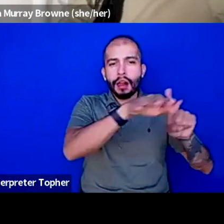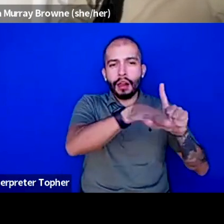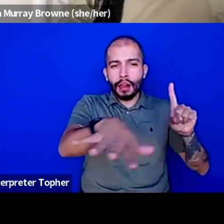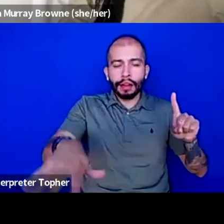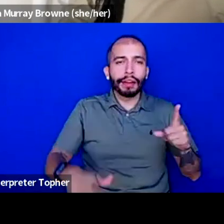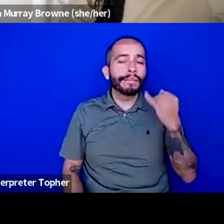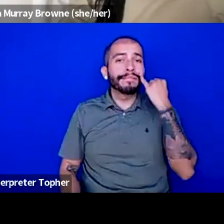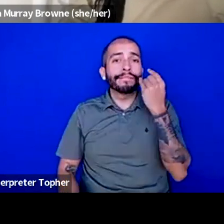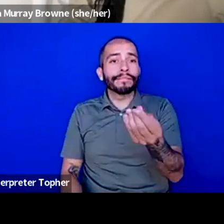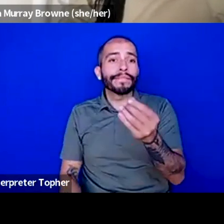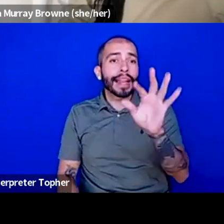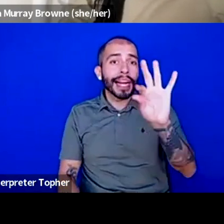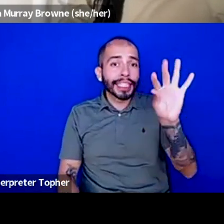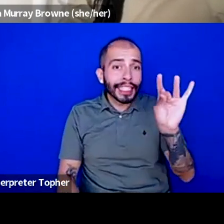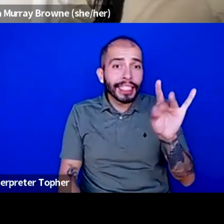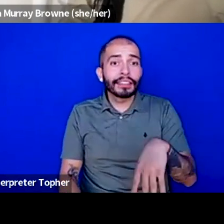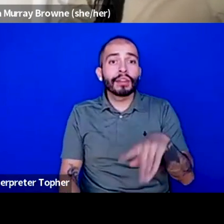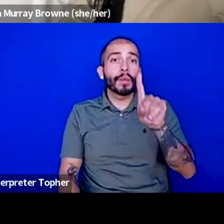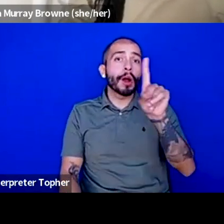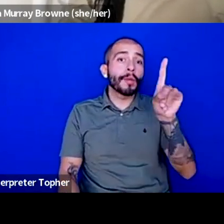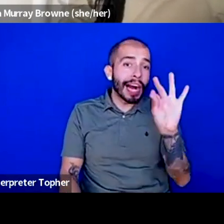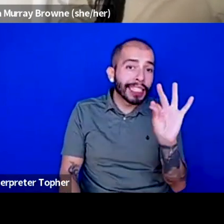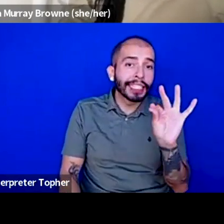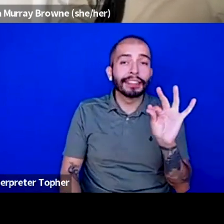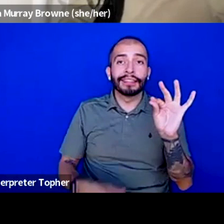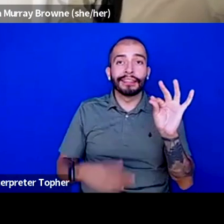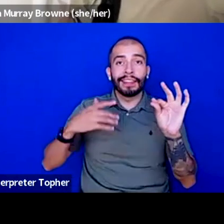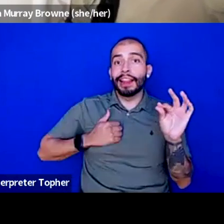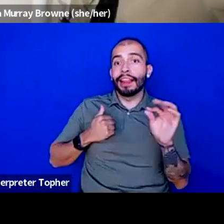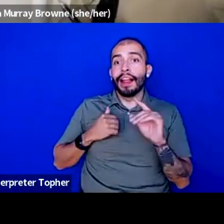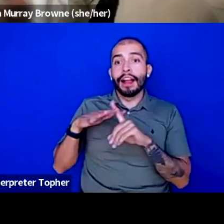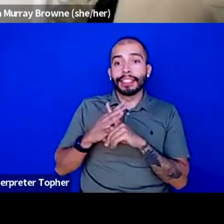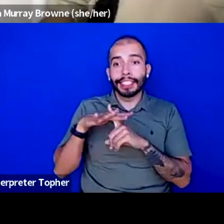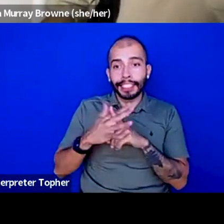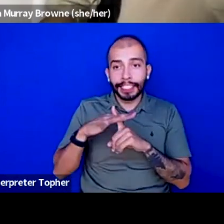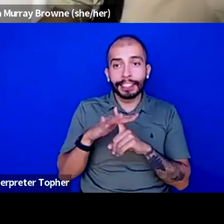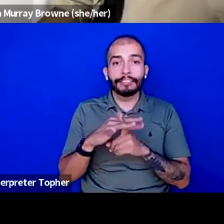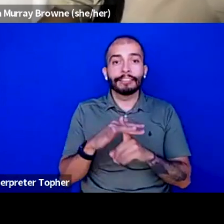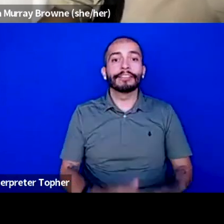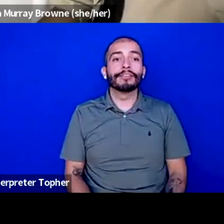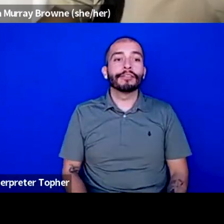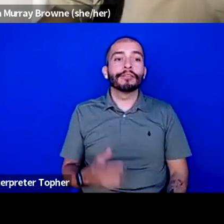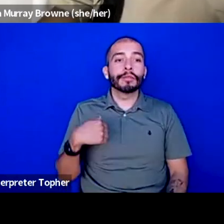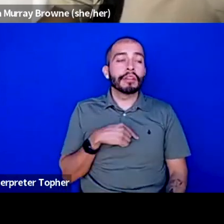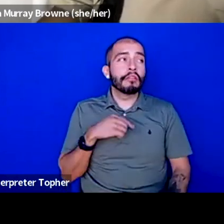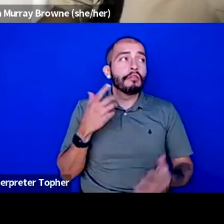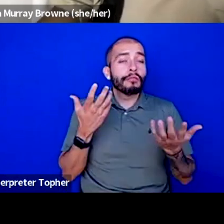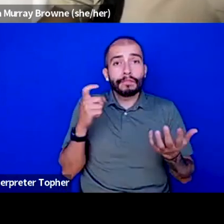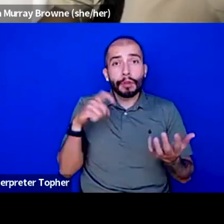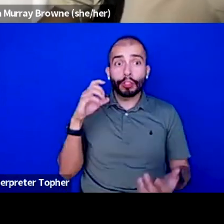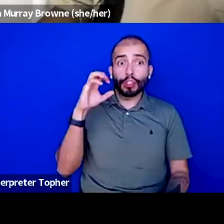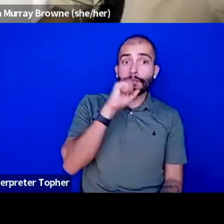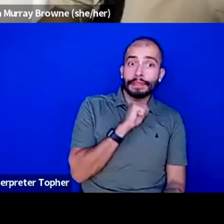contexts, right? That we assume that that is supposed to sort of alleviate or do something differently. So I think about, for